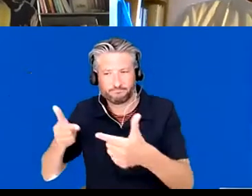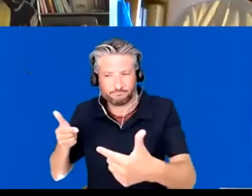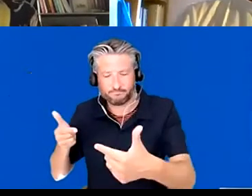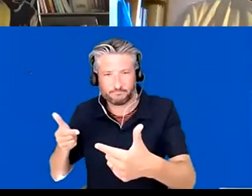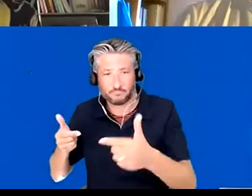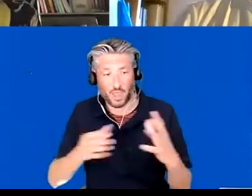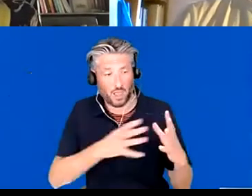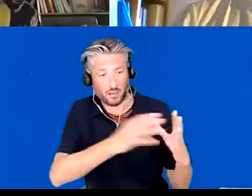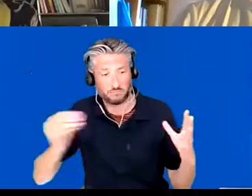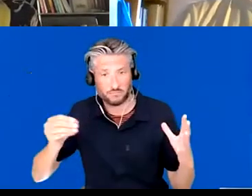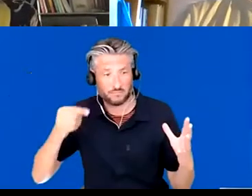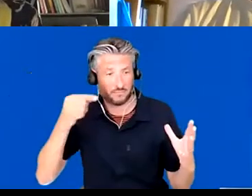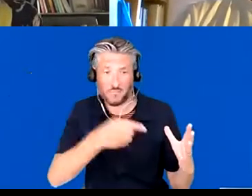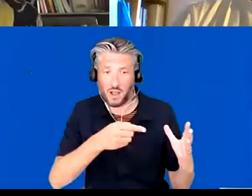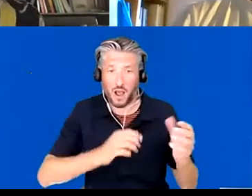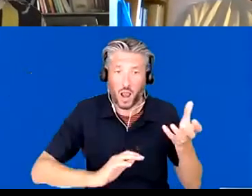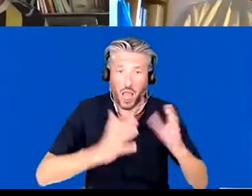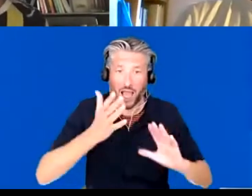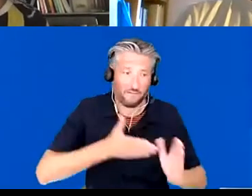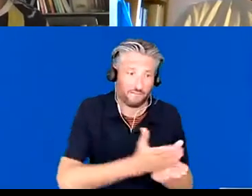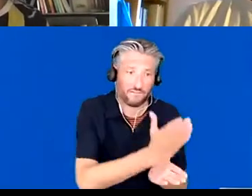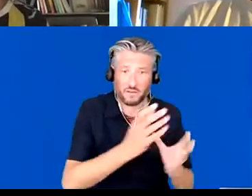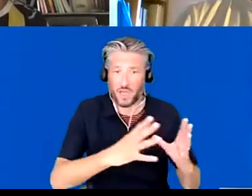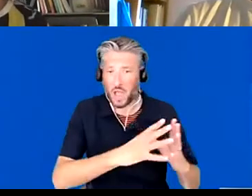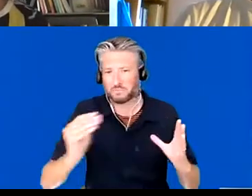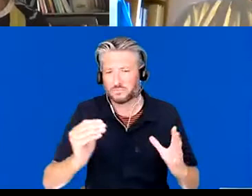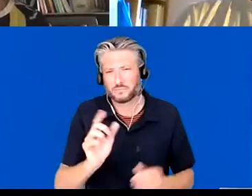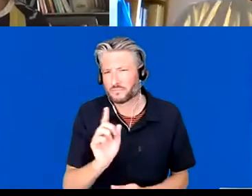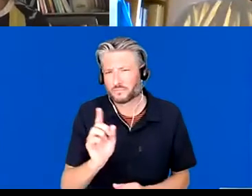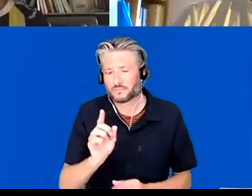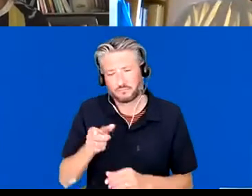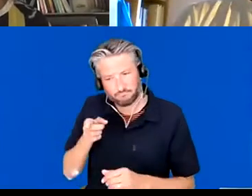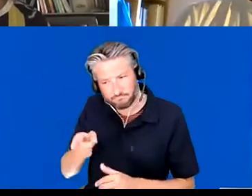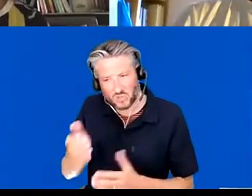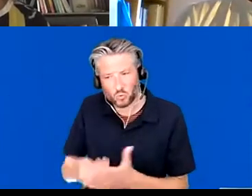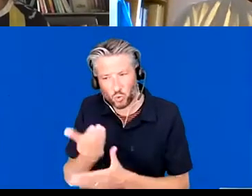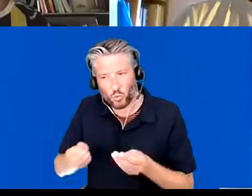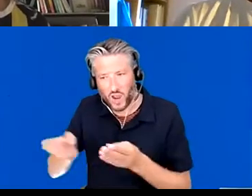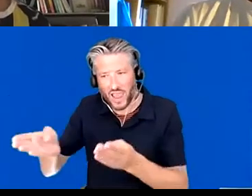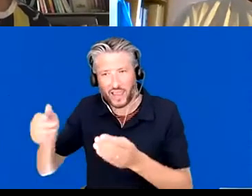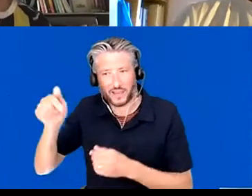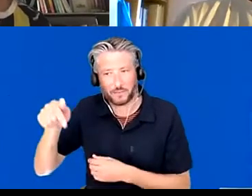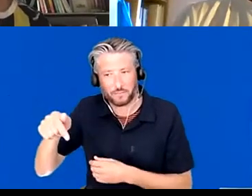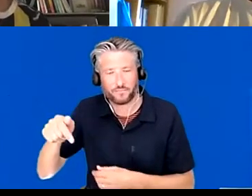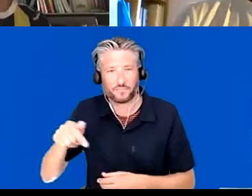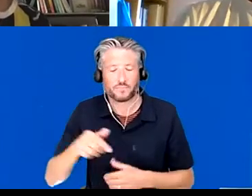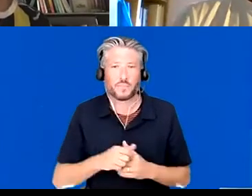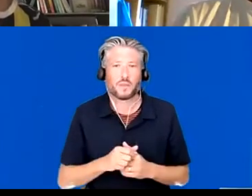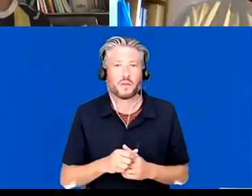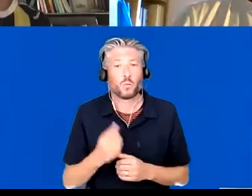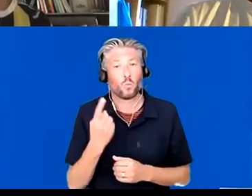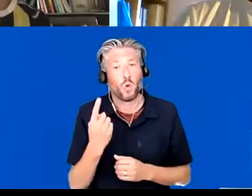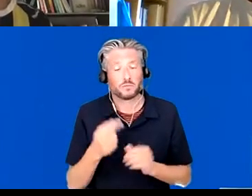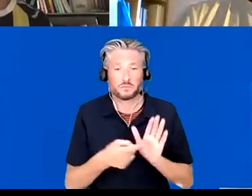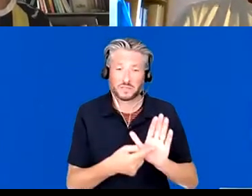that experience. And so I saw in the chat a comment on poster sessions, for example, and I would wager that perhaps we don't